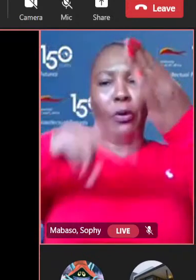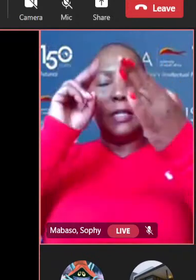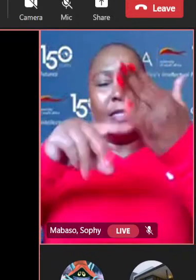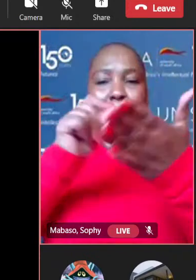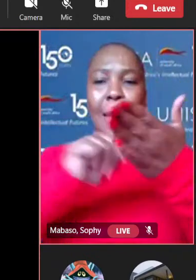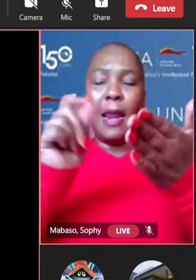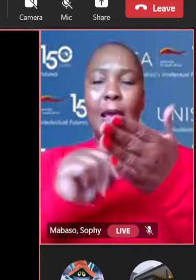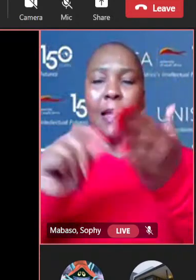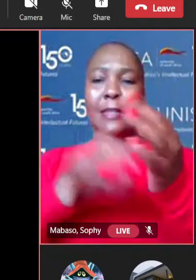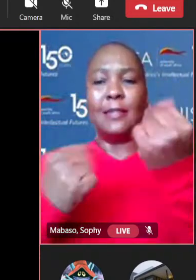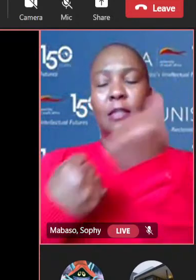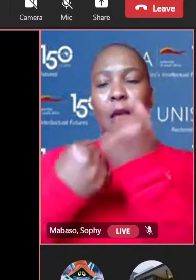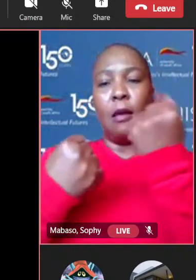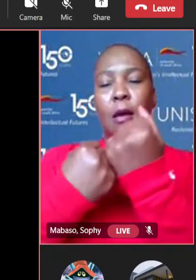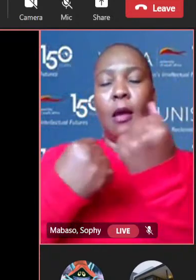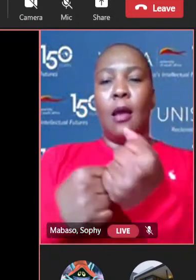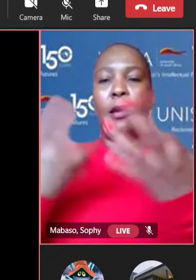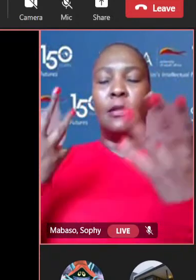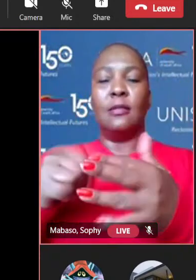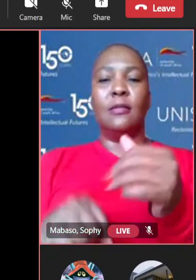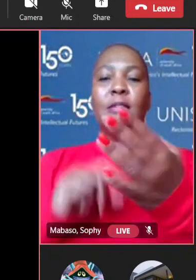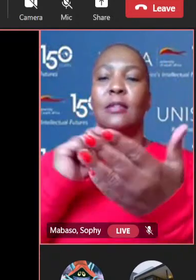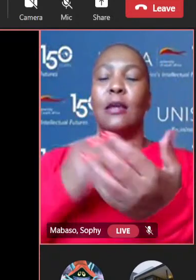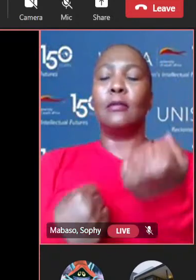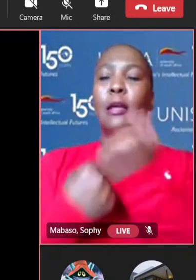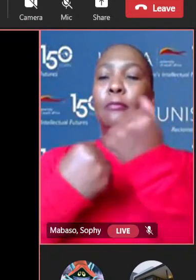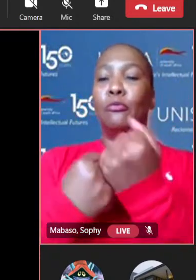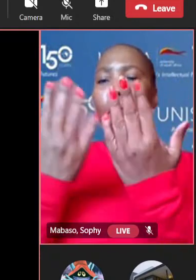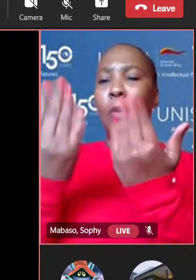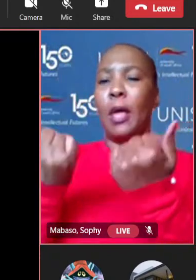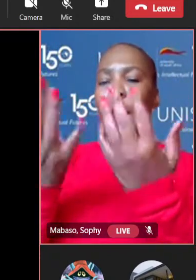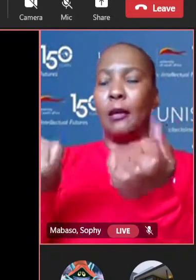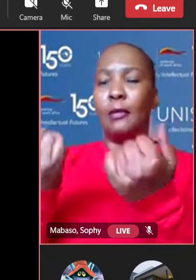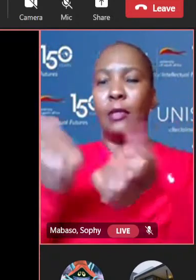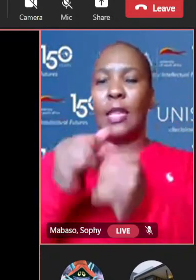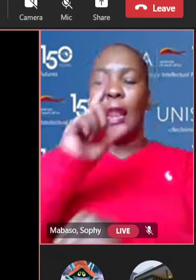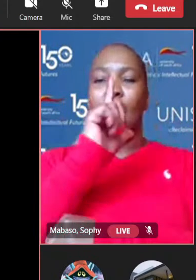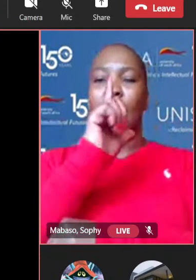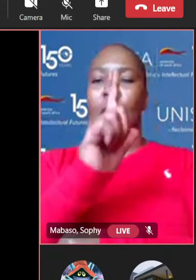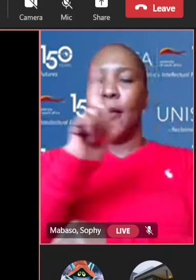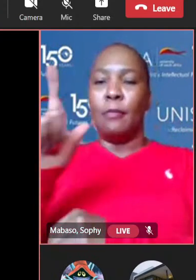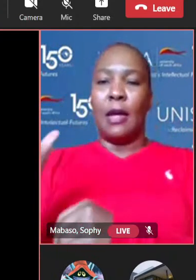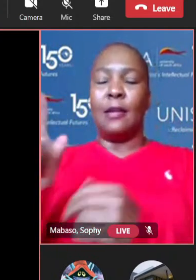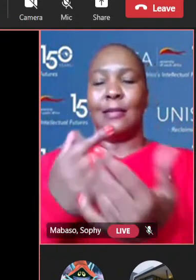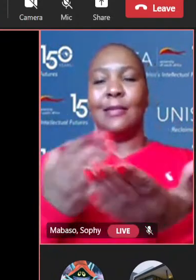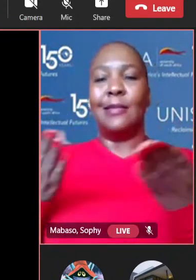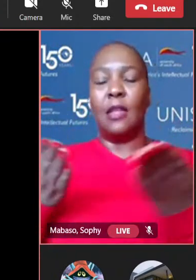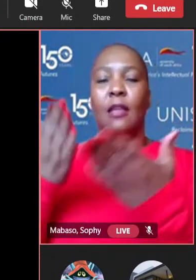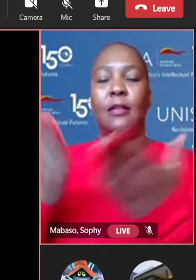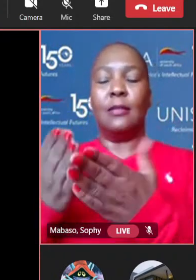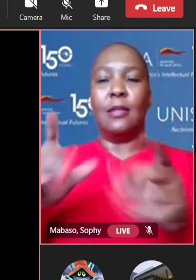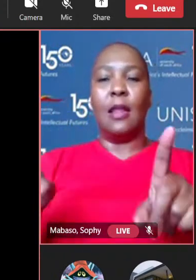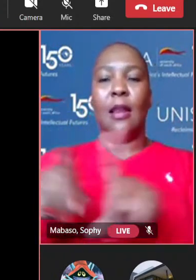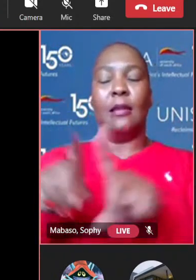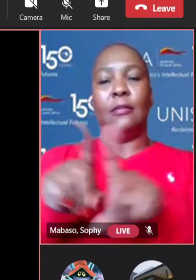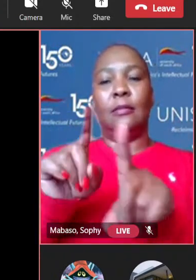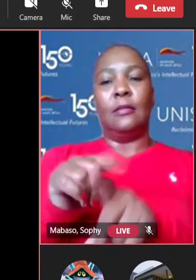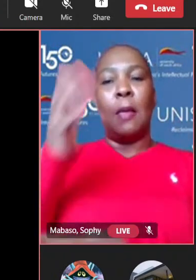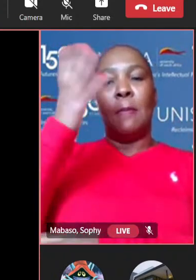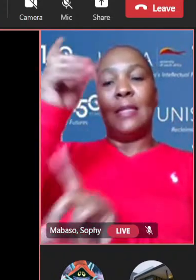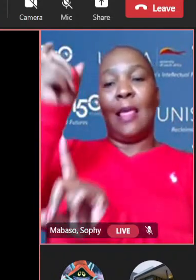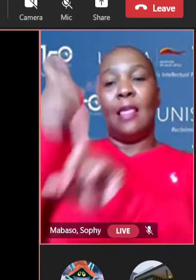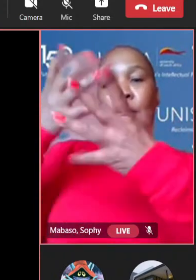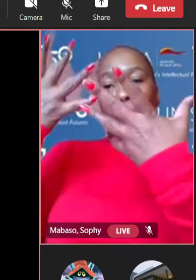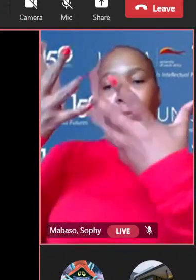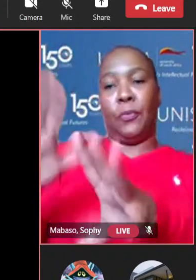be support, or you'll be expected to use the library services. As the previous presenter has just